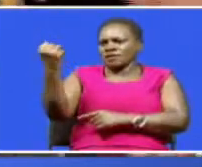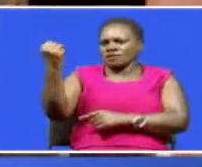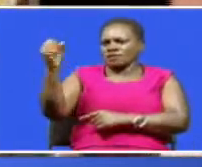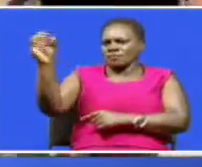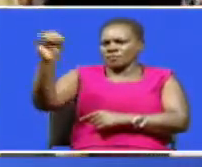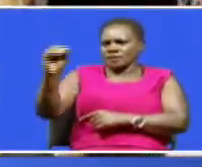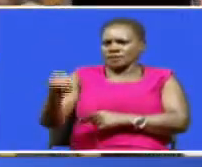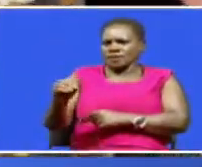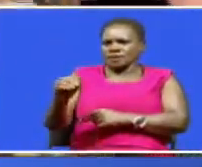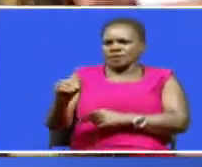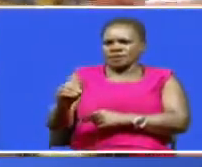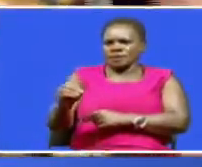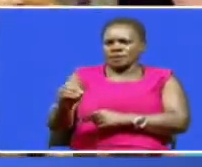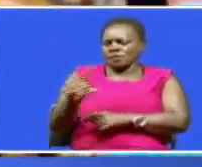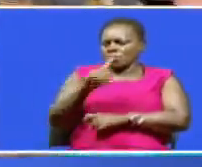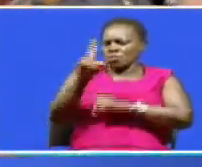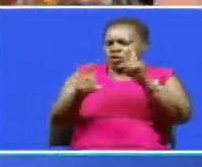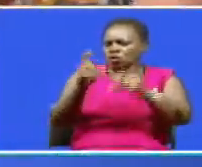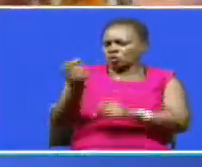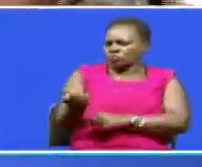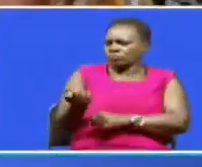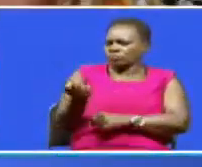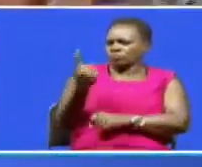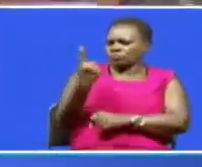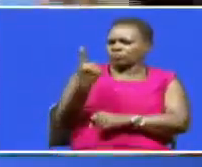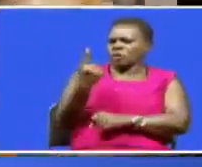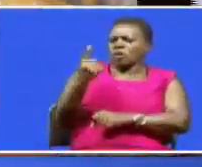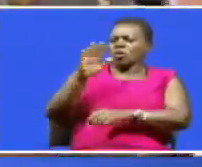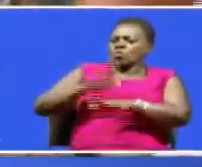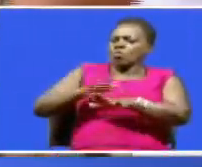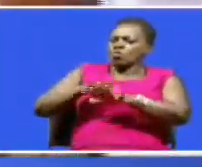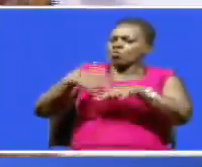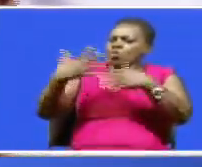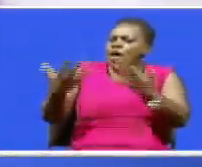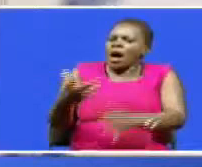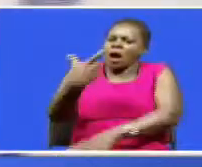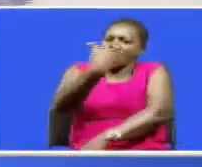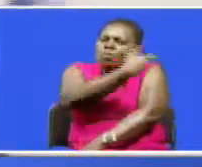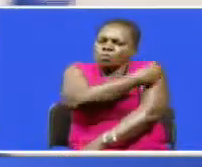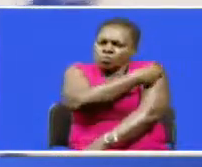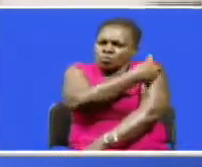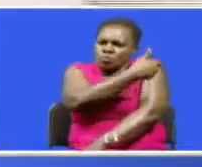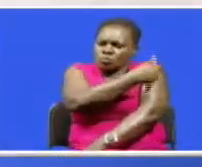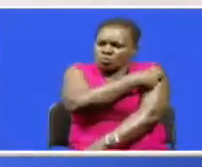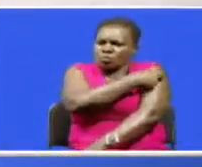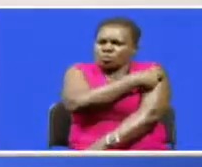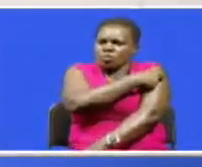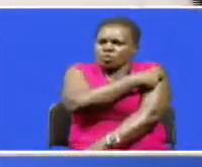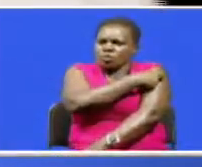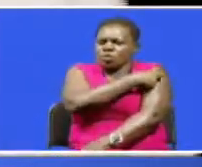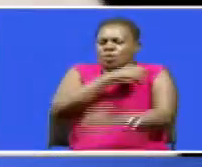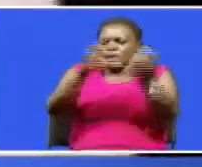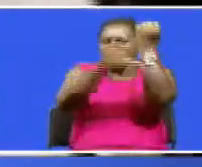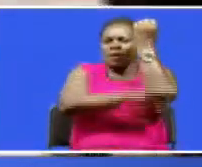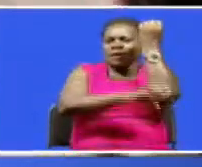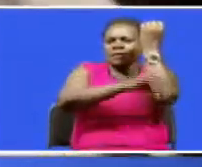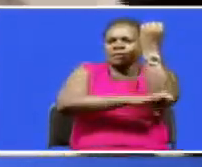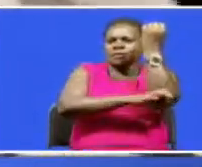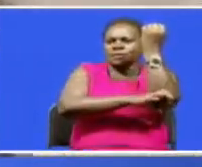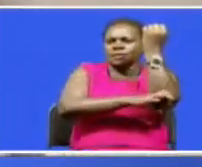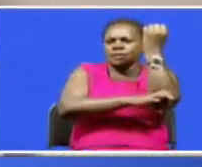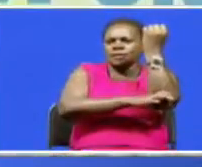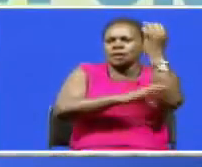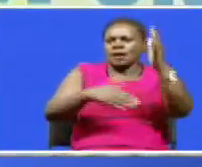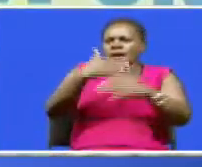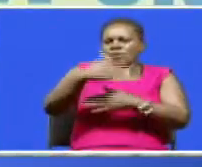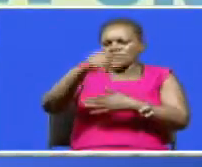25%. Meanwhile, questions have been raised on the effectiveness of the COVID-19 jab being administered in the country. This is